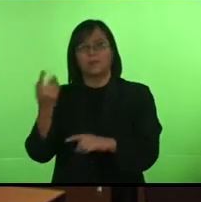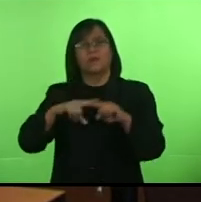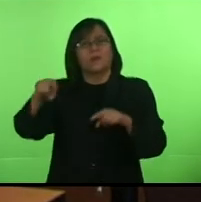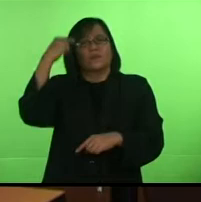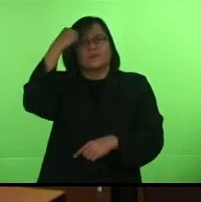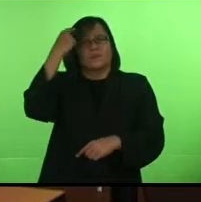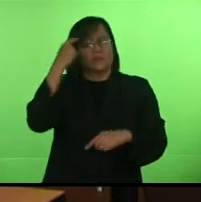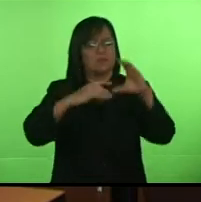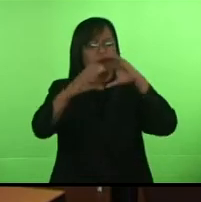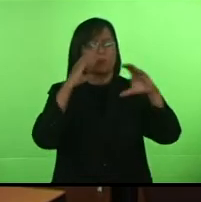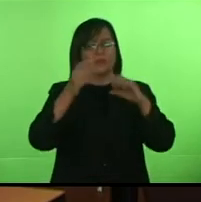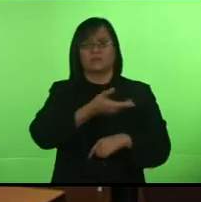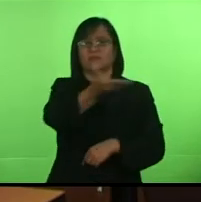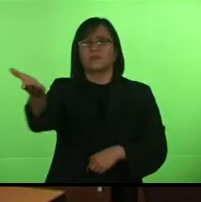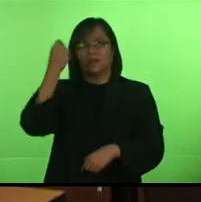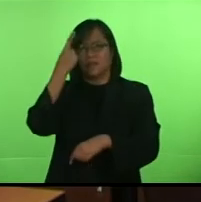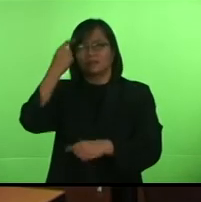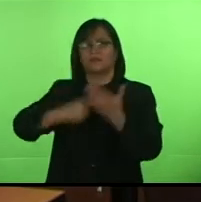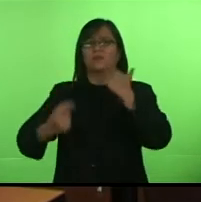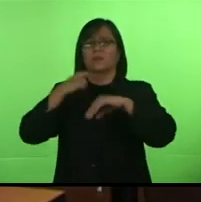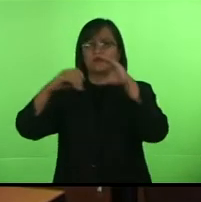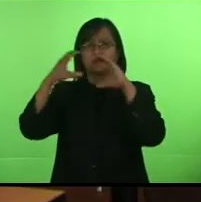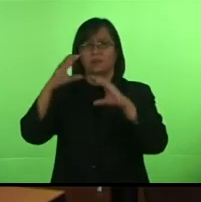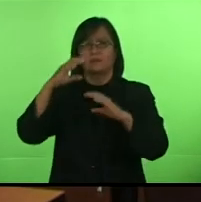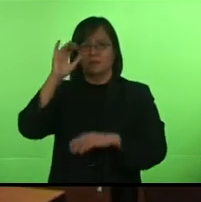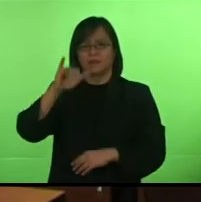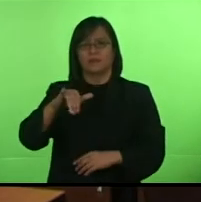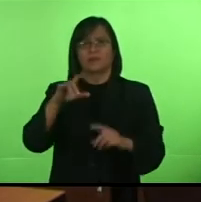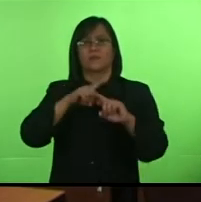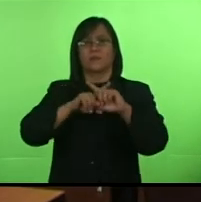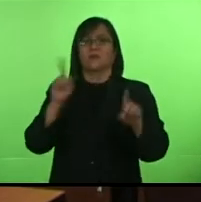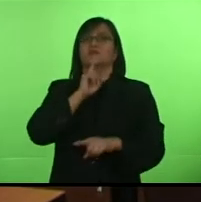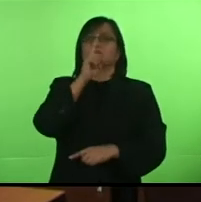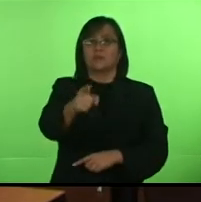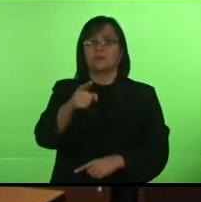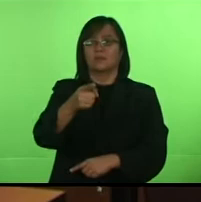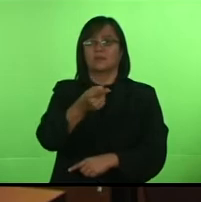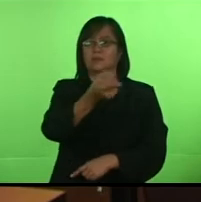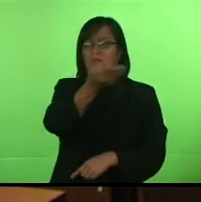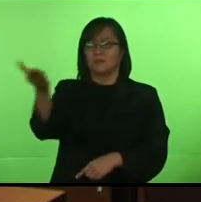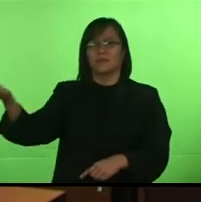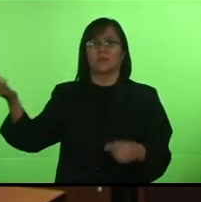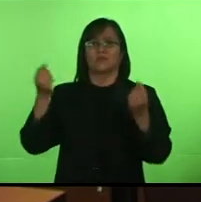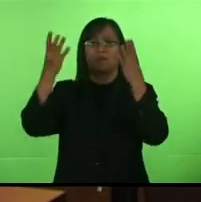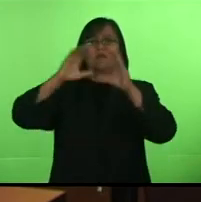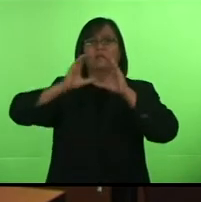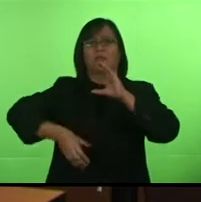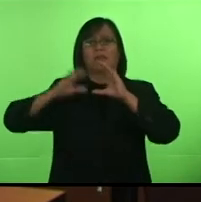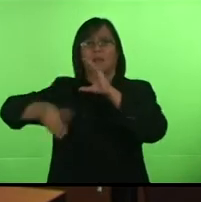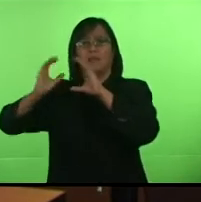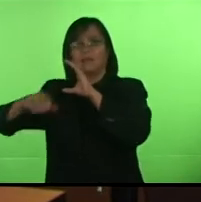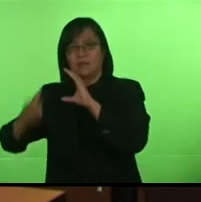people understand or understood what we're trying to say, but actually some of them, or most of us, have this